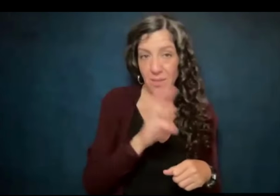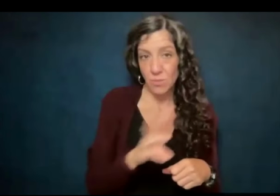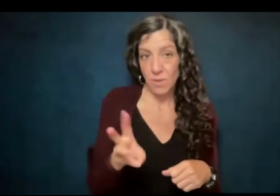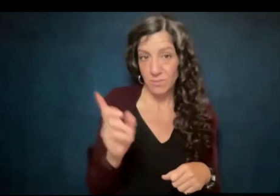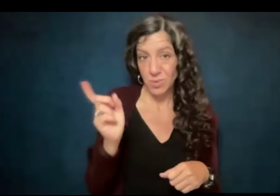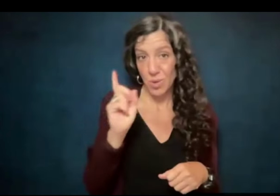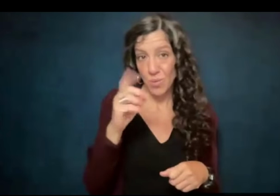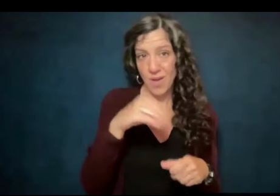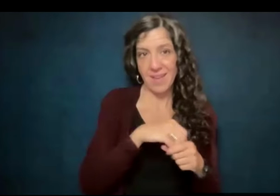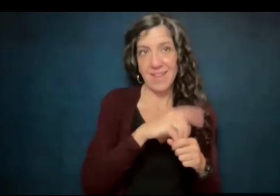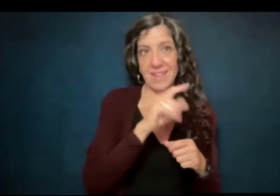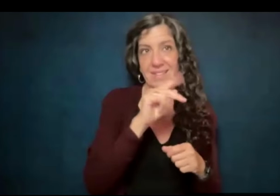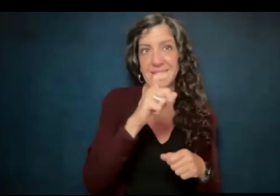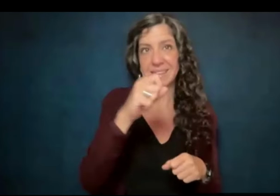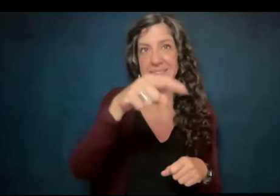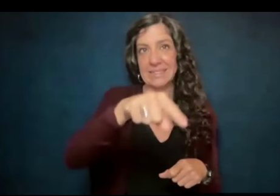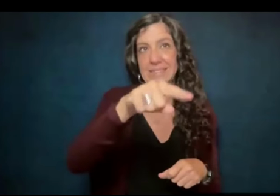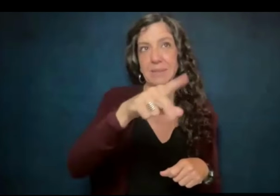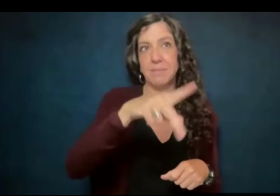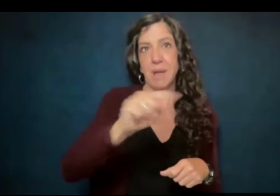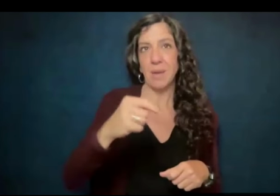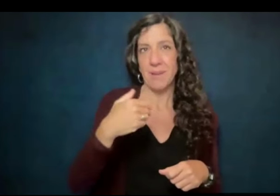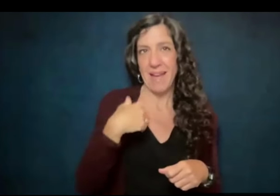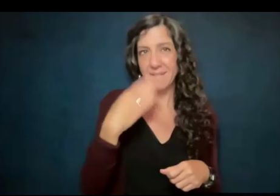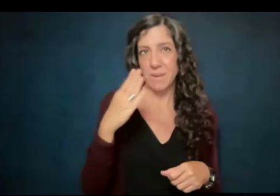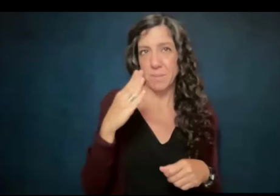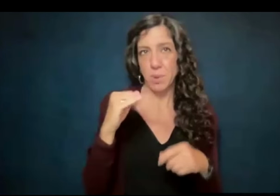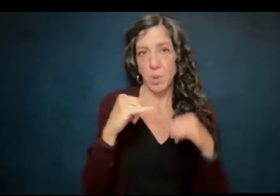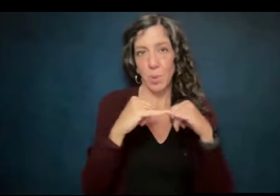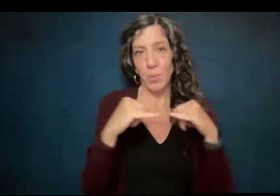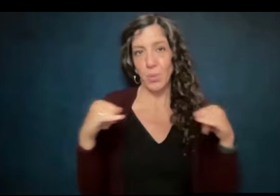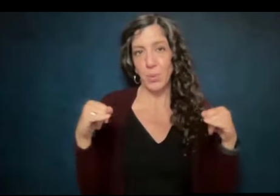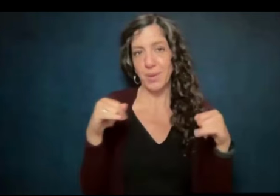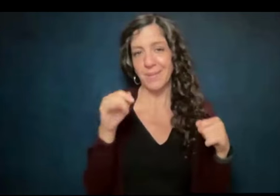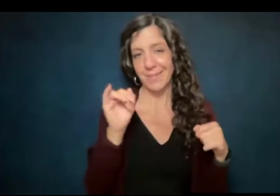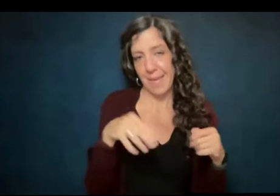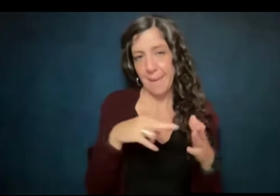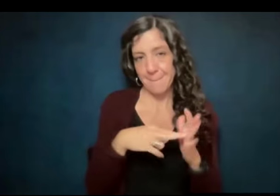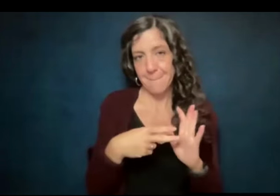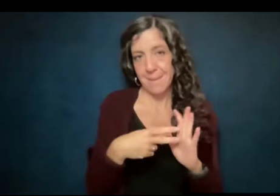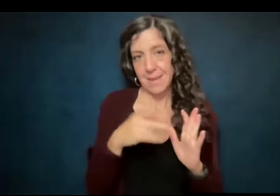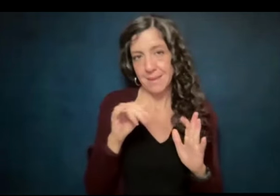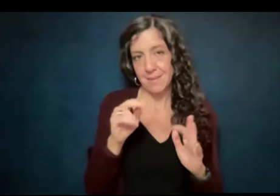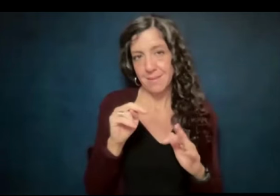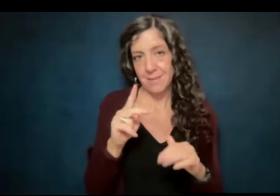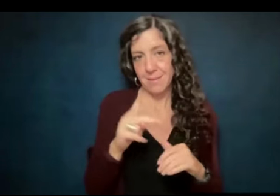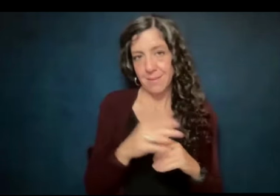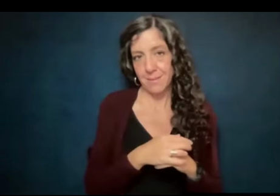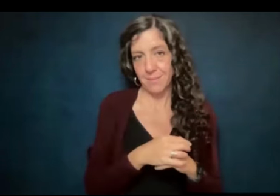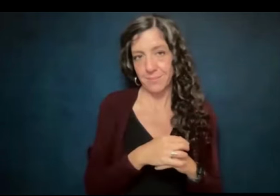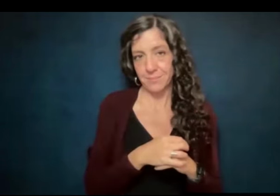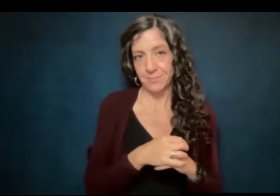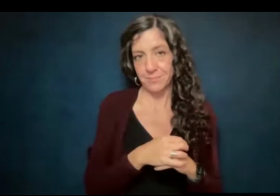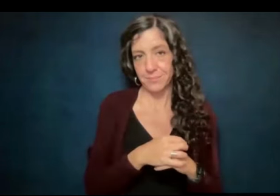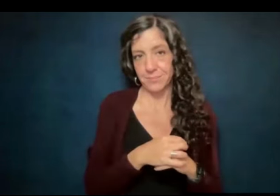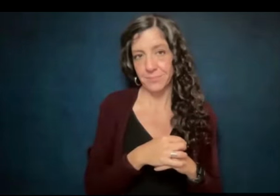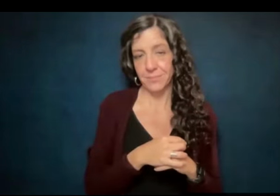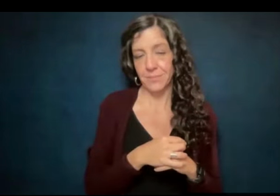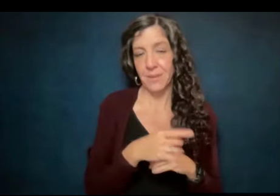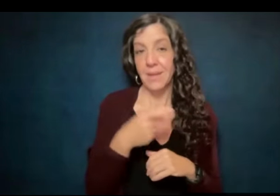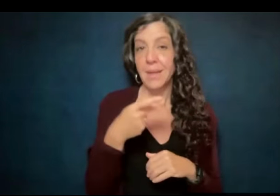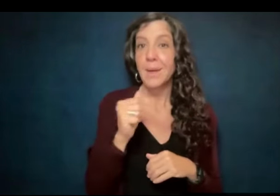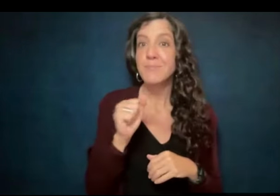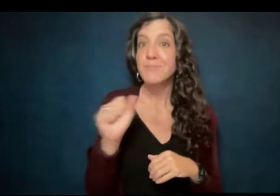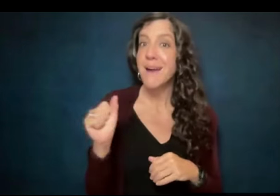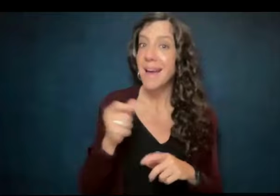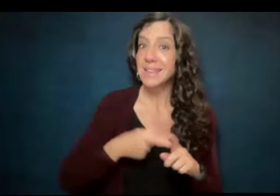that are here in the PowerPoint. Now, the PASS specialists I've worked really closely with some of them, and they